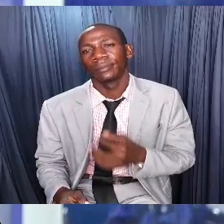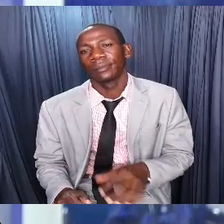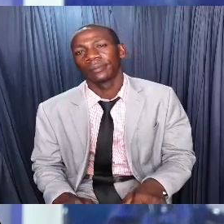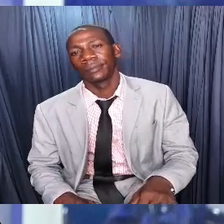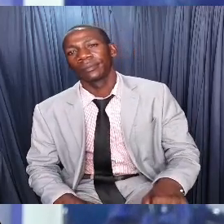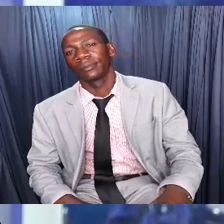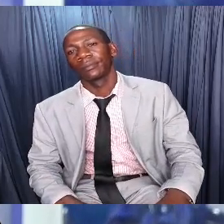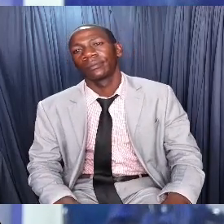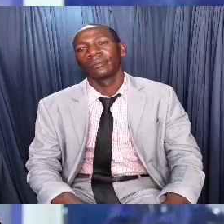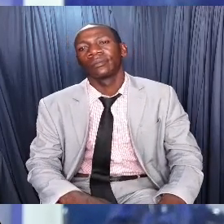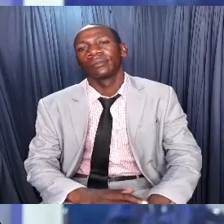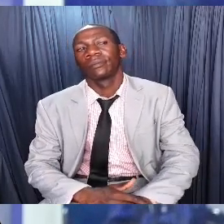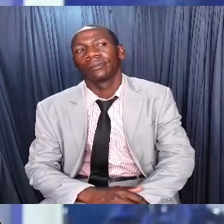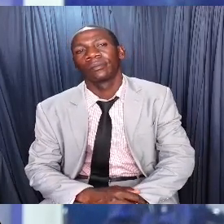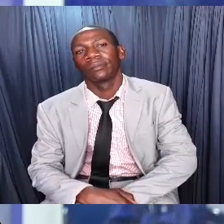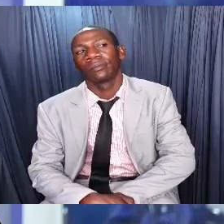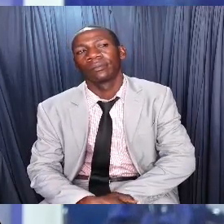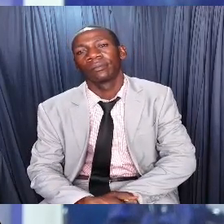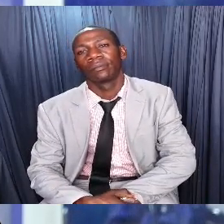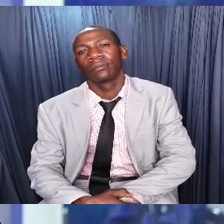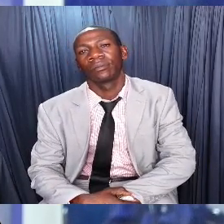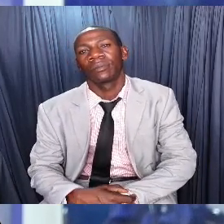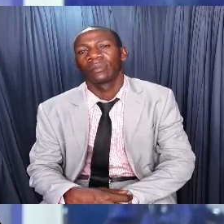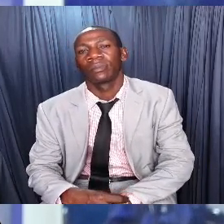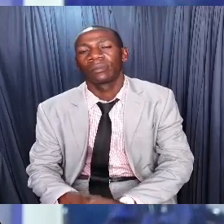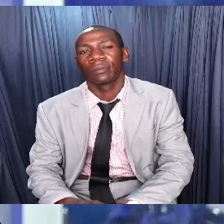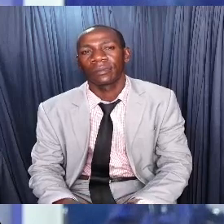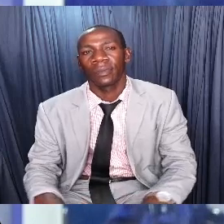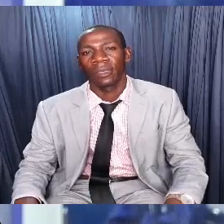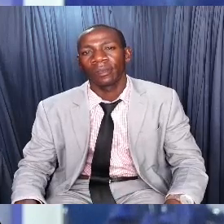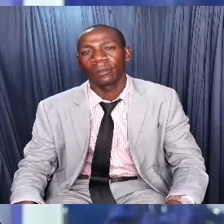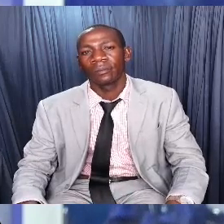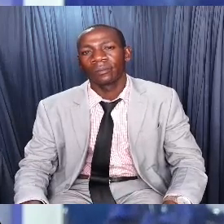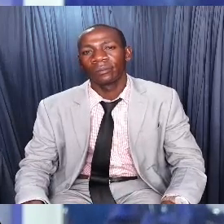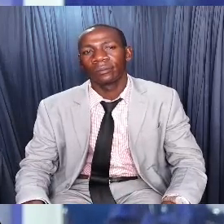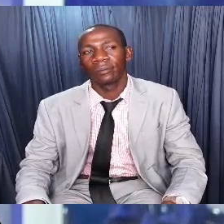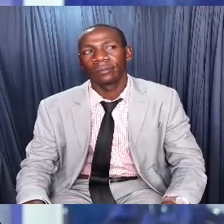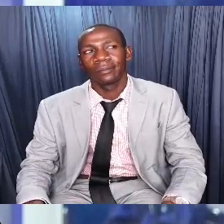up their voices and said, Jesus, Master, have mercy on us. And